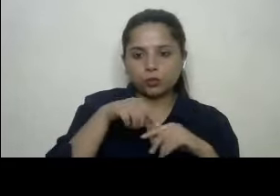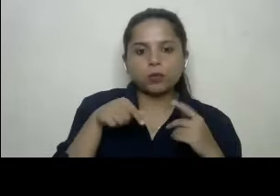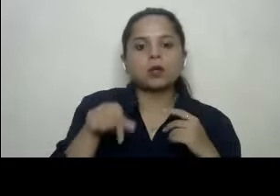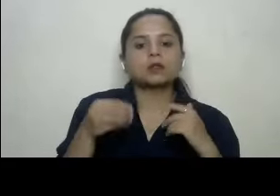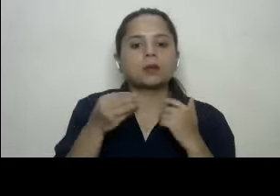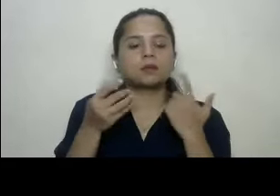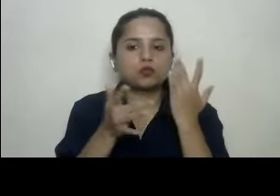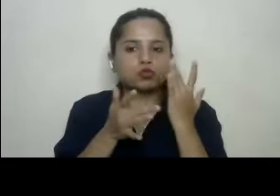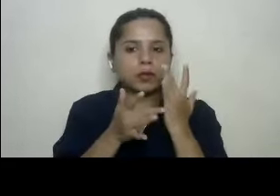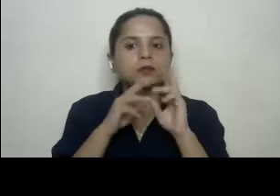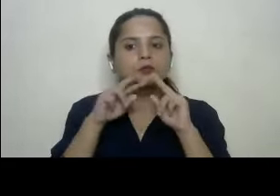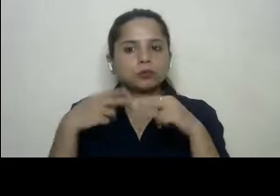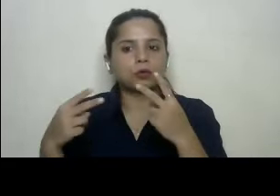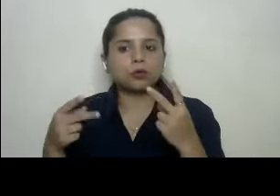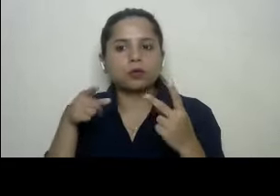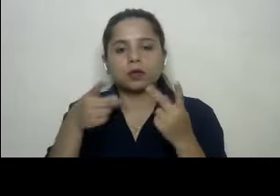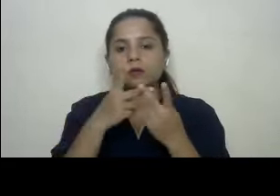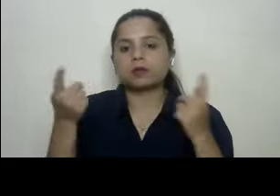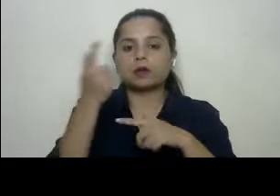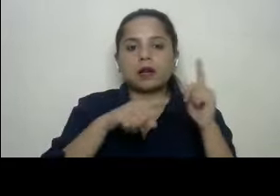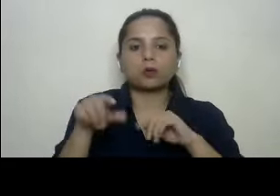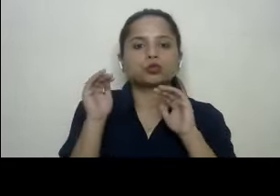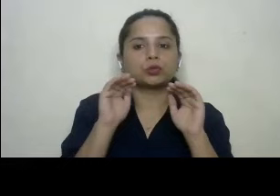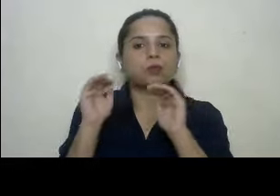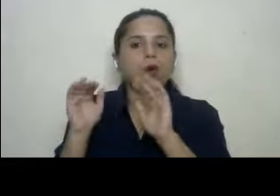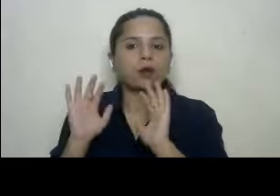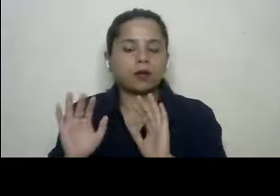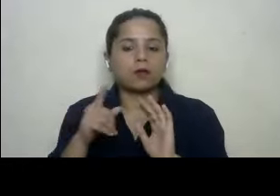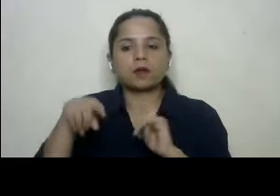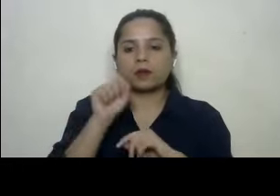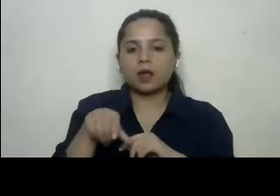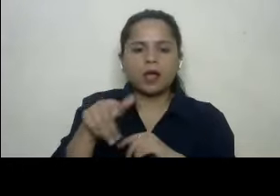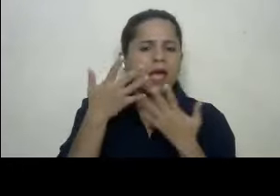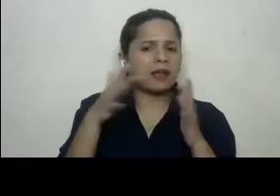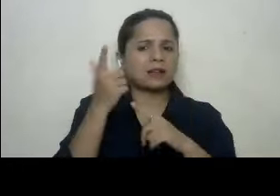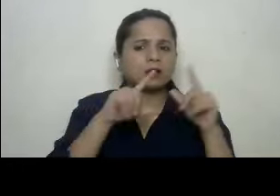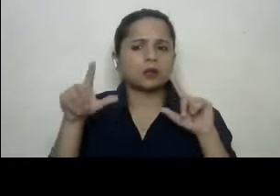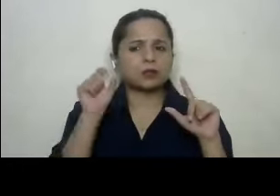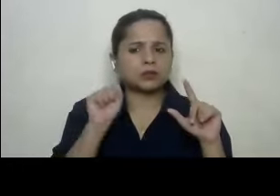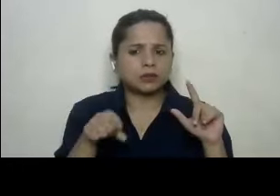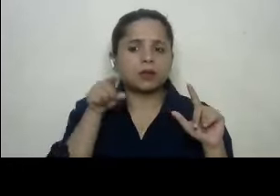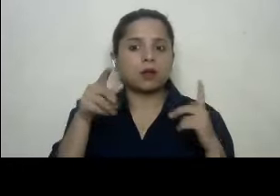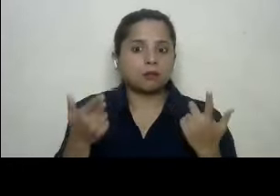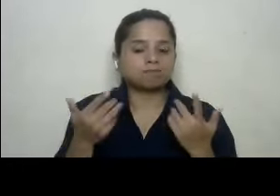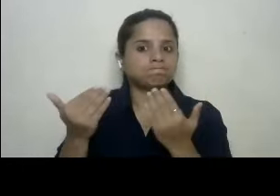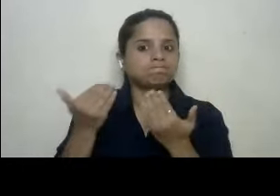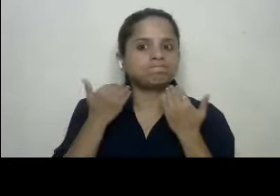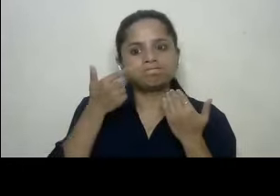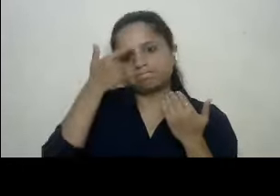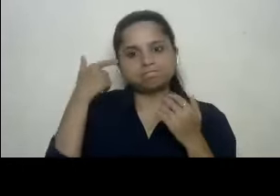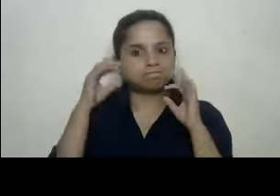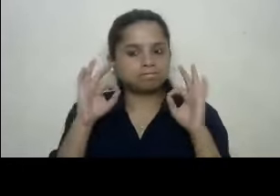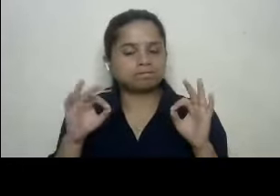responses. It gives us multi-language support because it can speak in any language, which is again a boon. It can